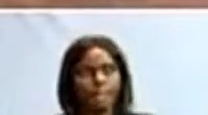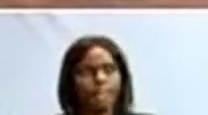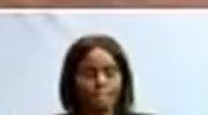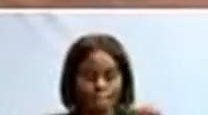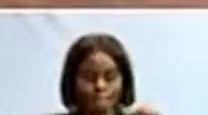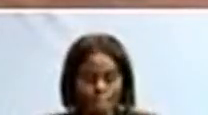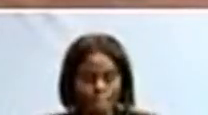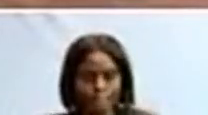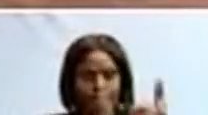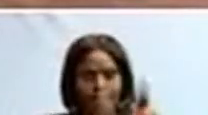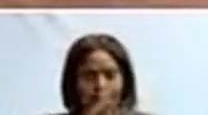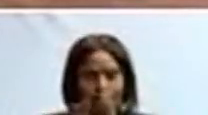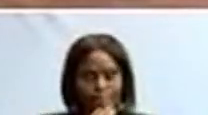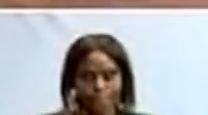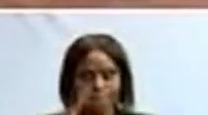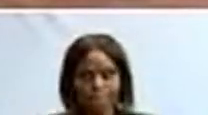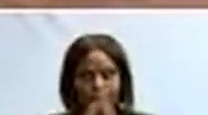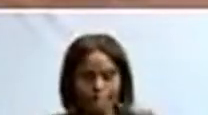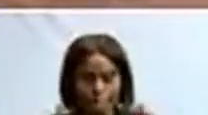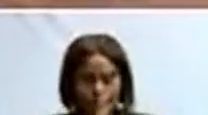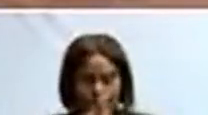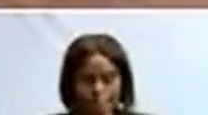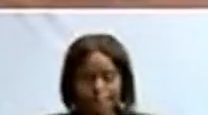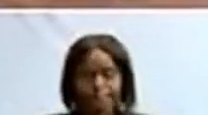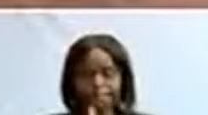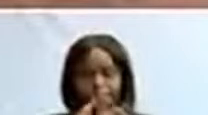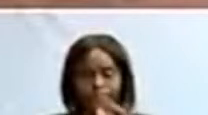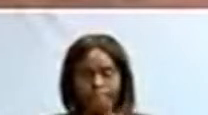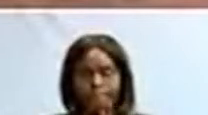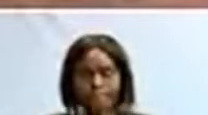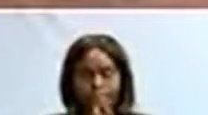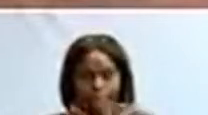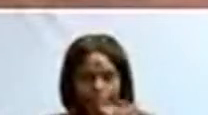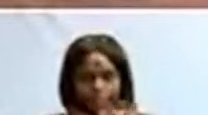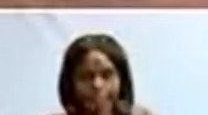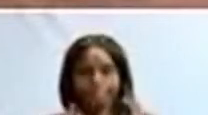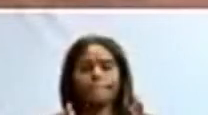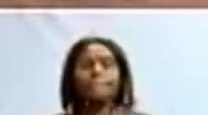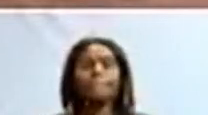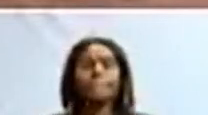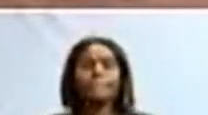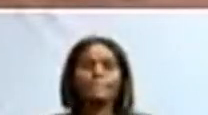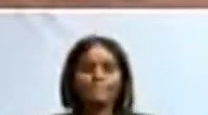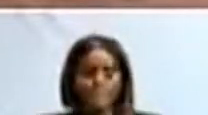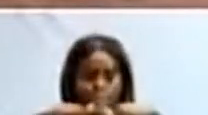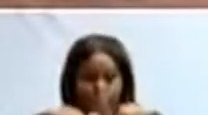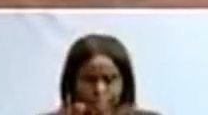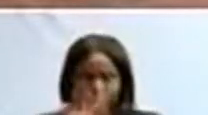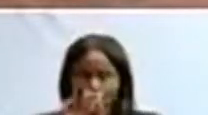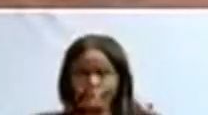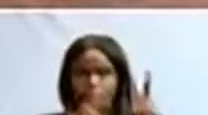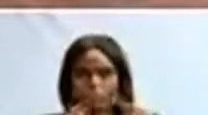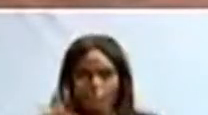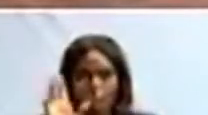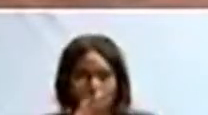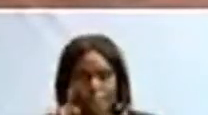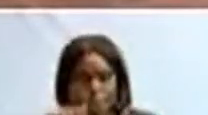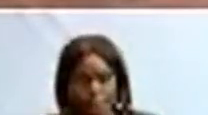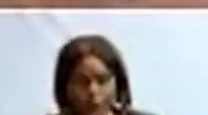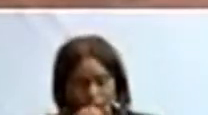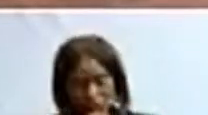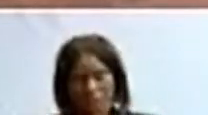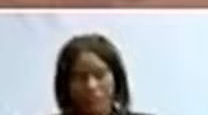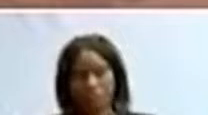Management response, Chair. Cause of query. Management acknowledges the auditor's observations on